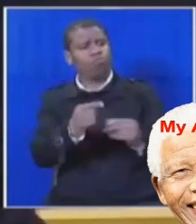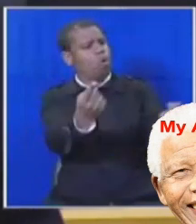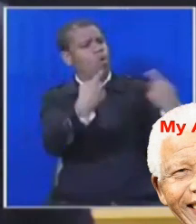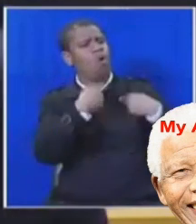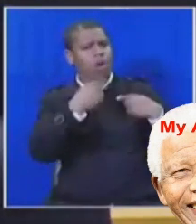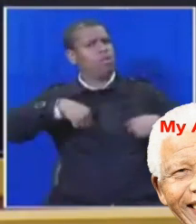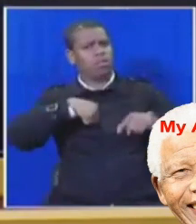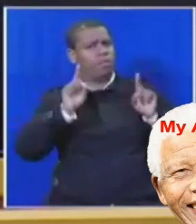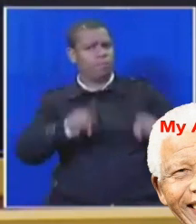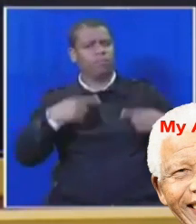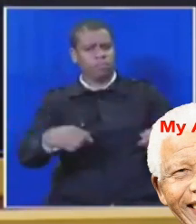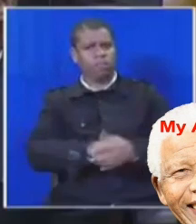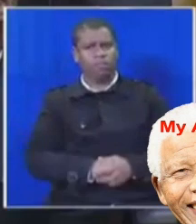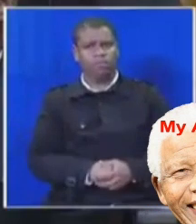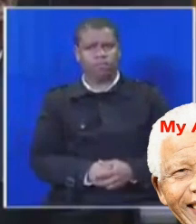Order, honorable members.